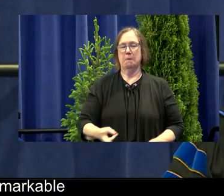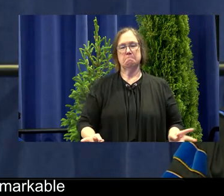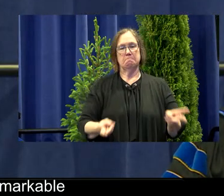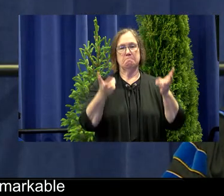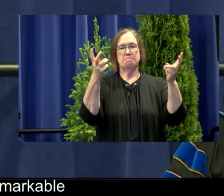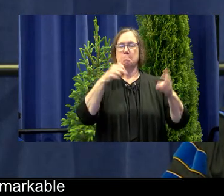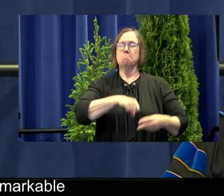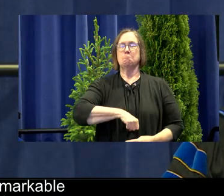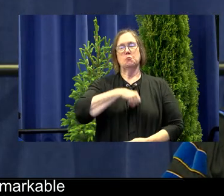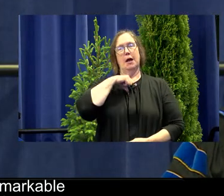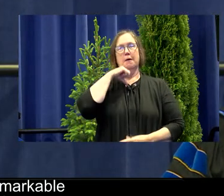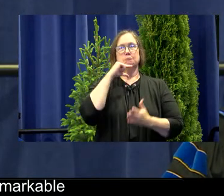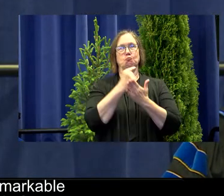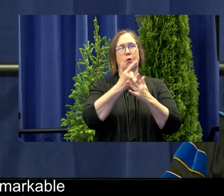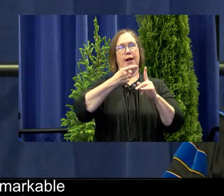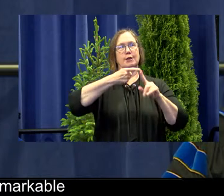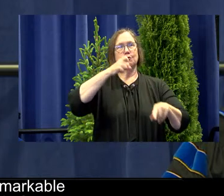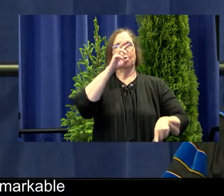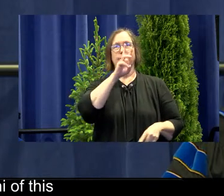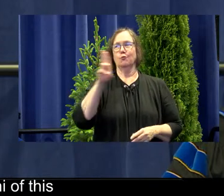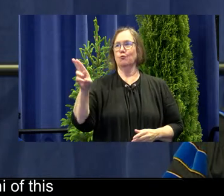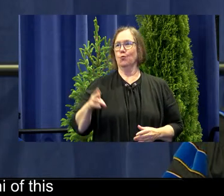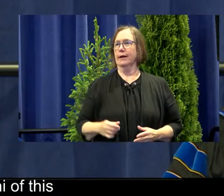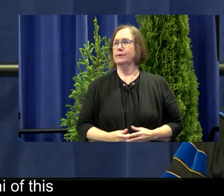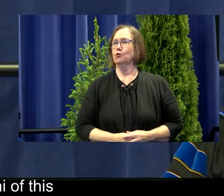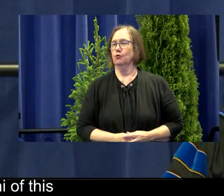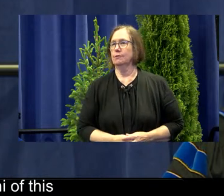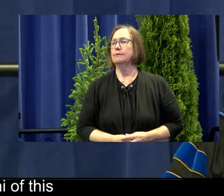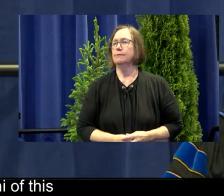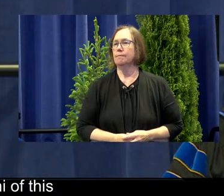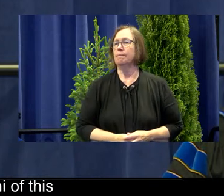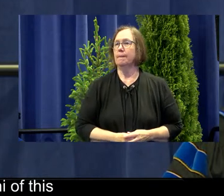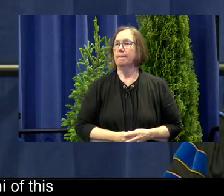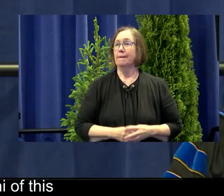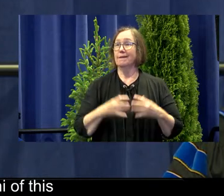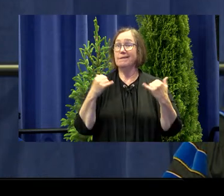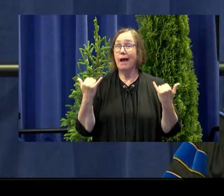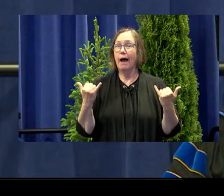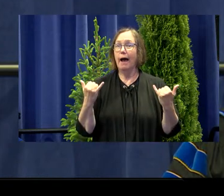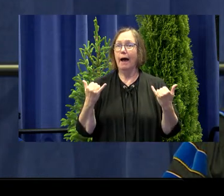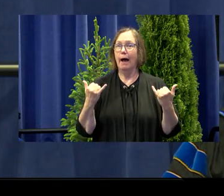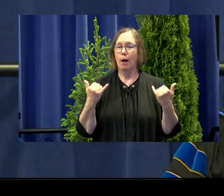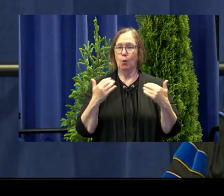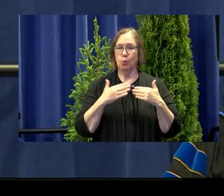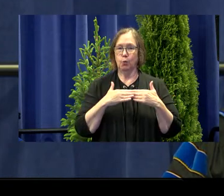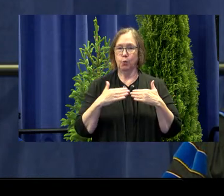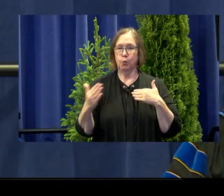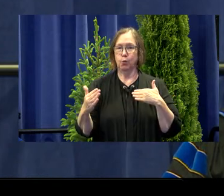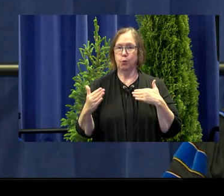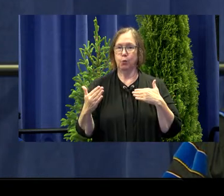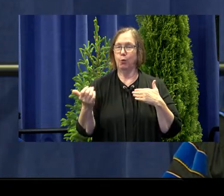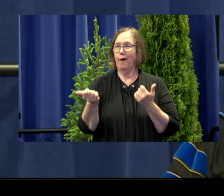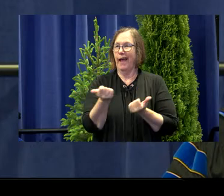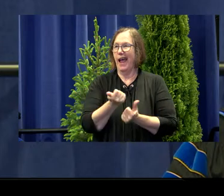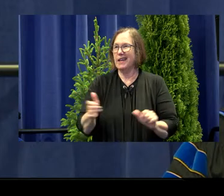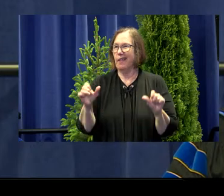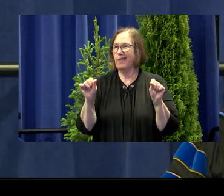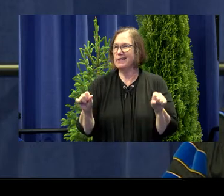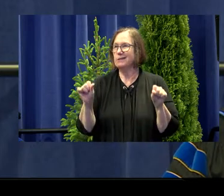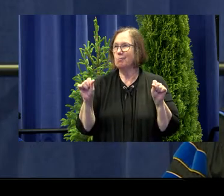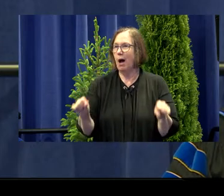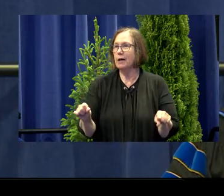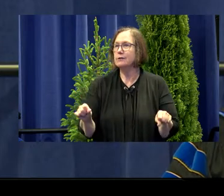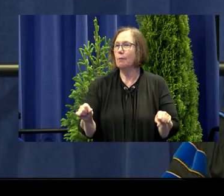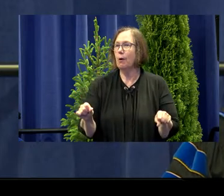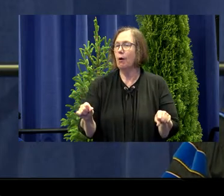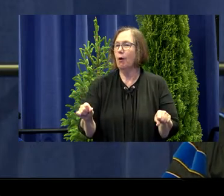this esteemed university. As you stand on the precipice of a world full of possibilities, remember that this